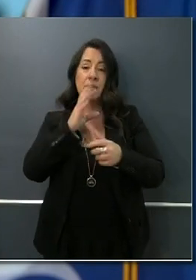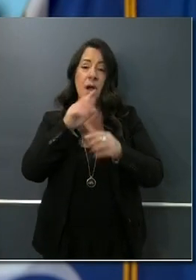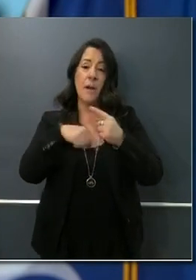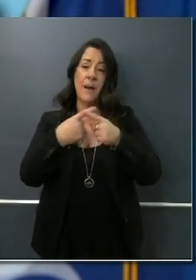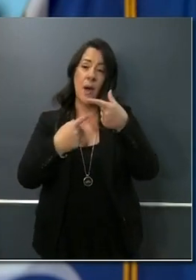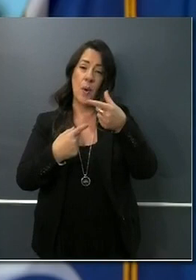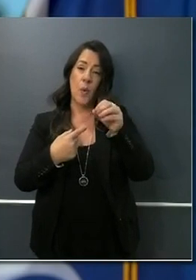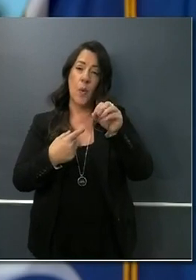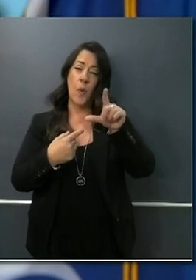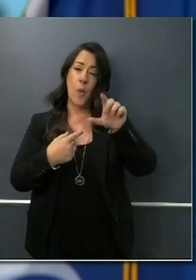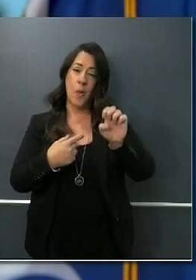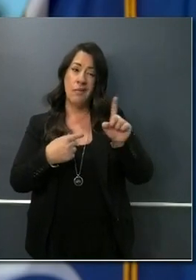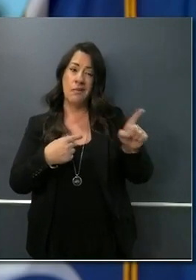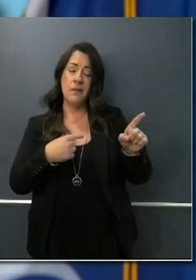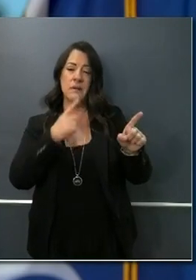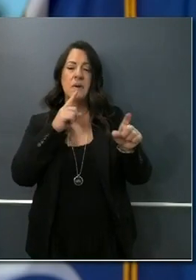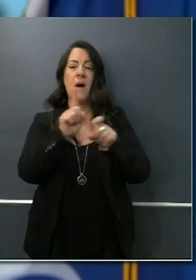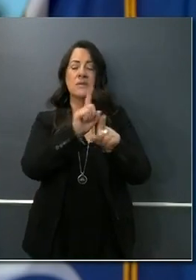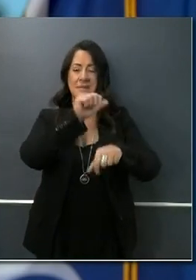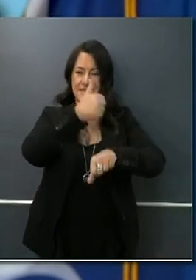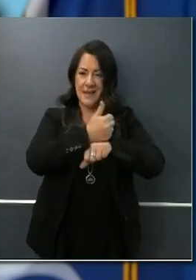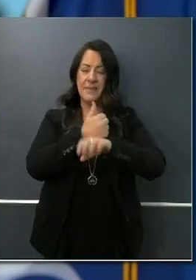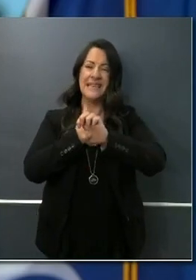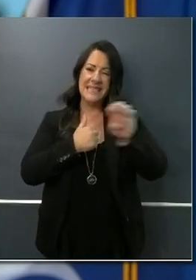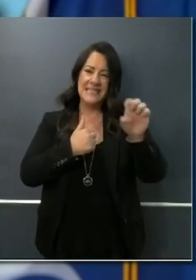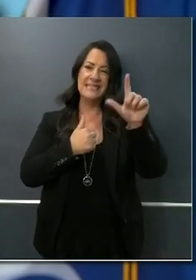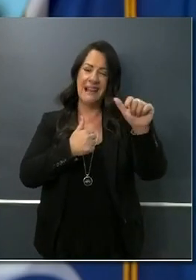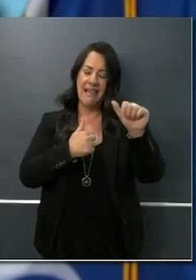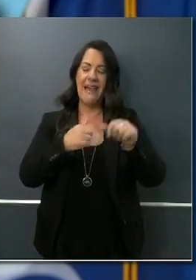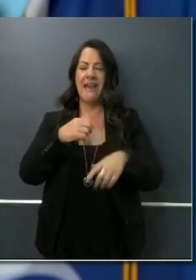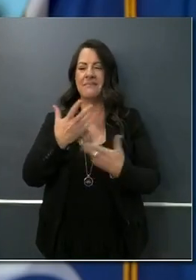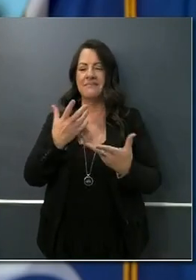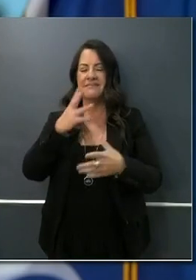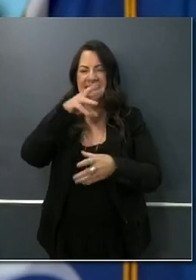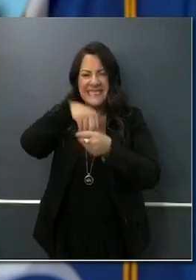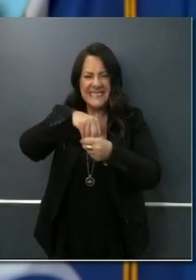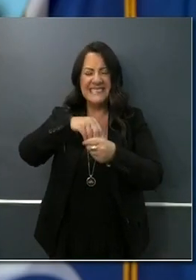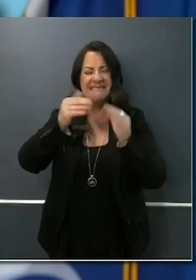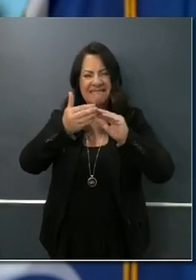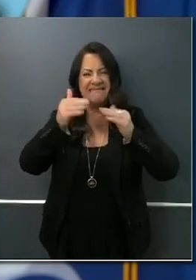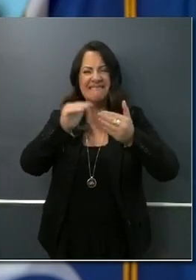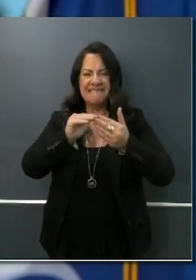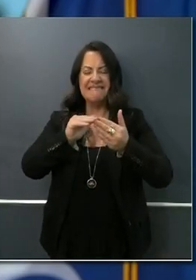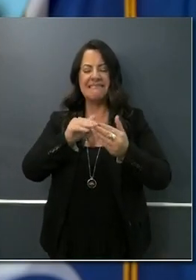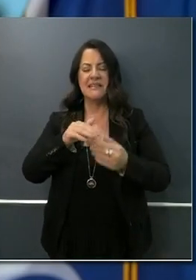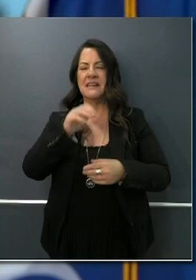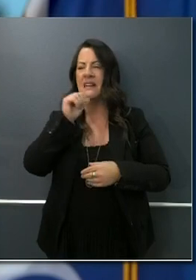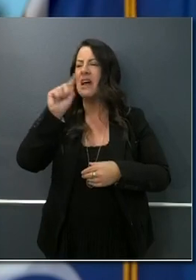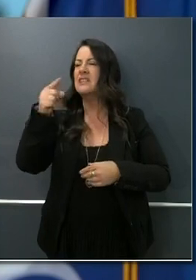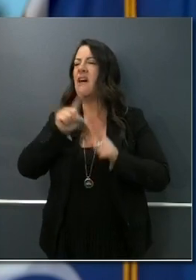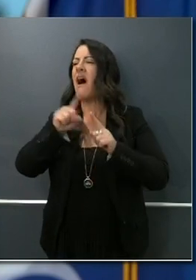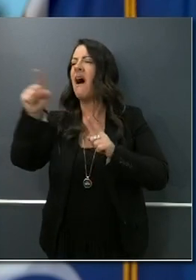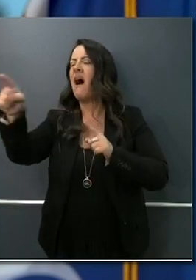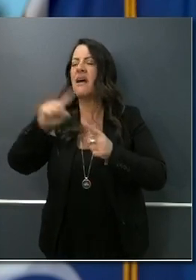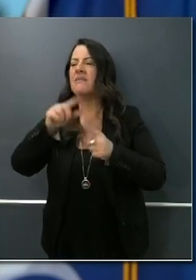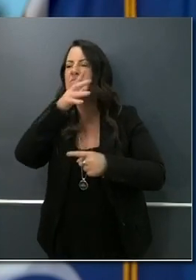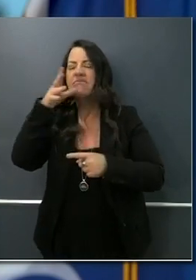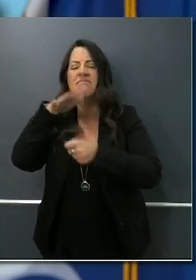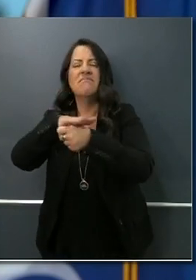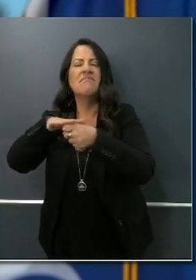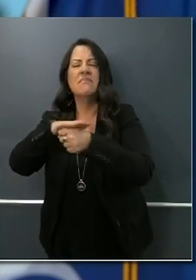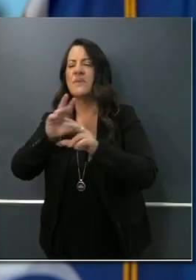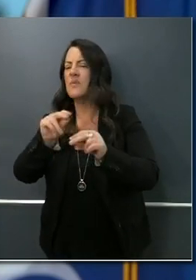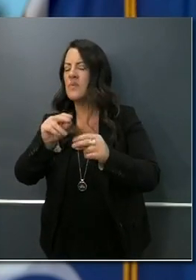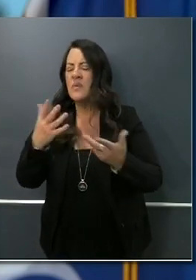also focusing on places like East LA, inner city California, not just in the rural parts of the state. So not only are